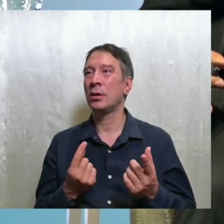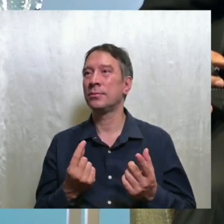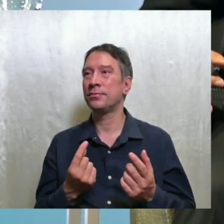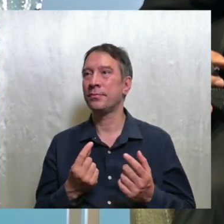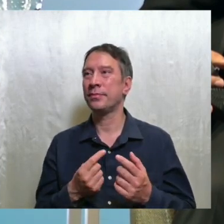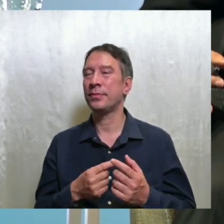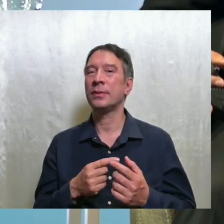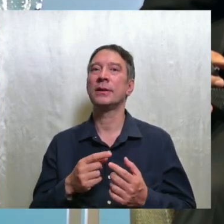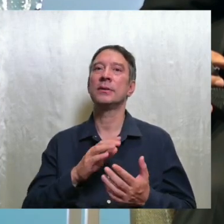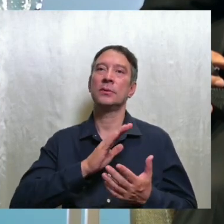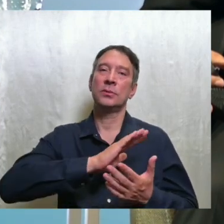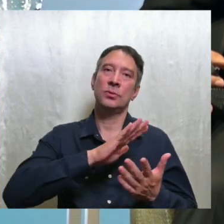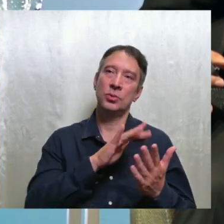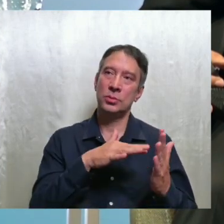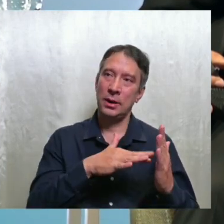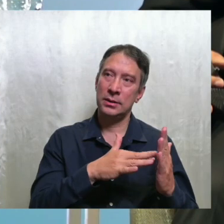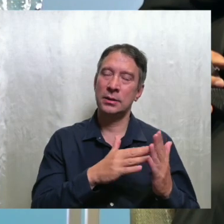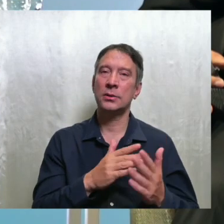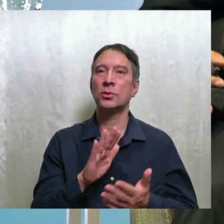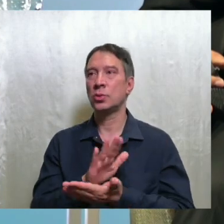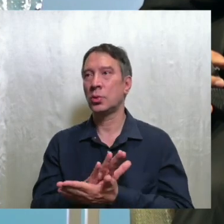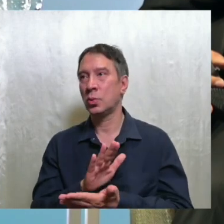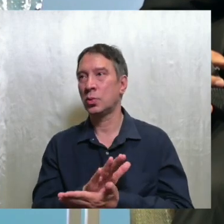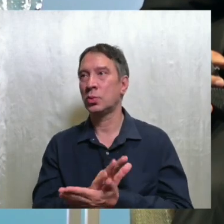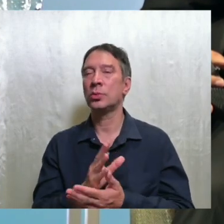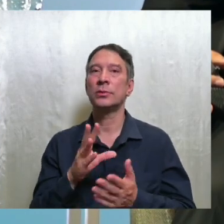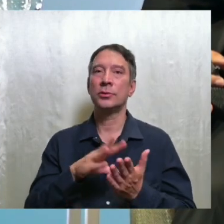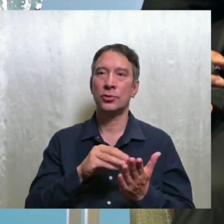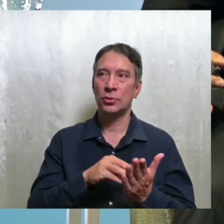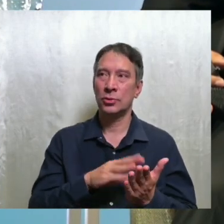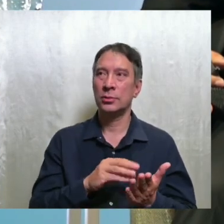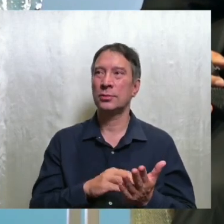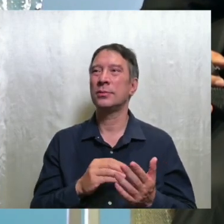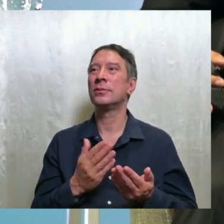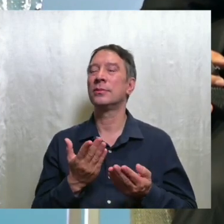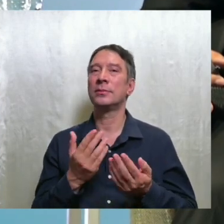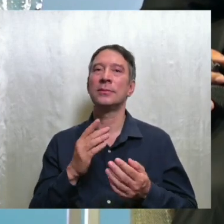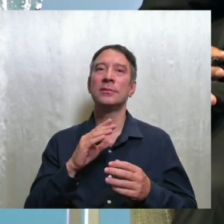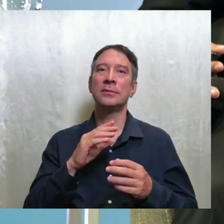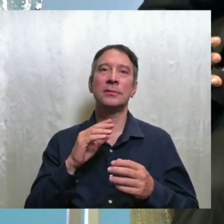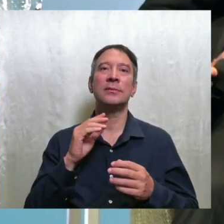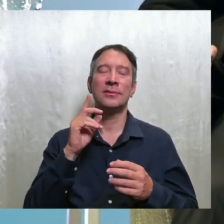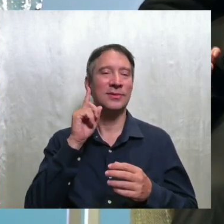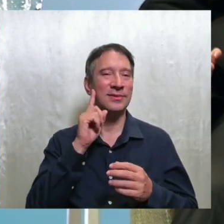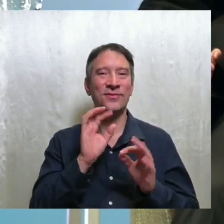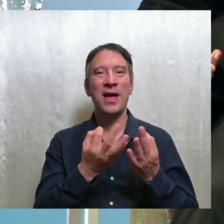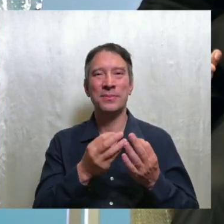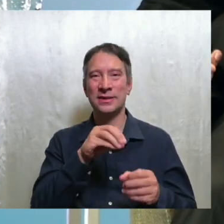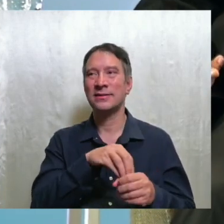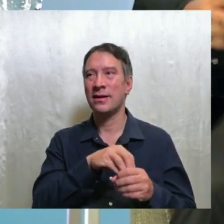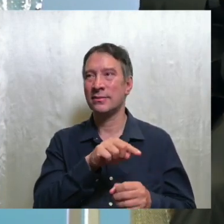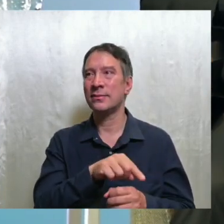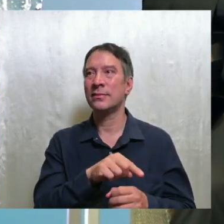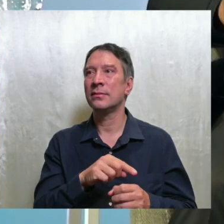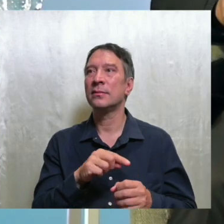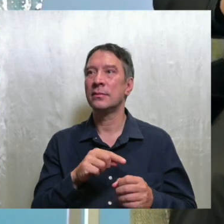that for both candidates and organizations to assess and enhance programming proficiency. So without further